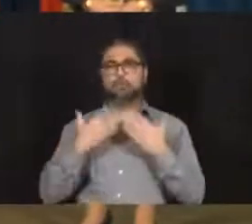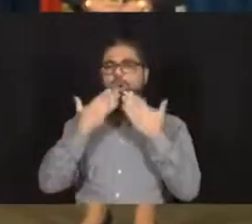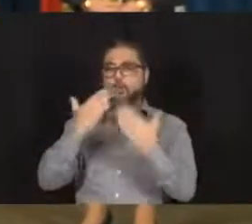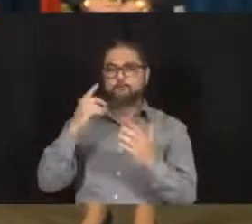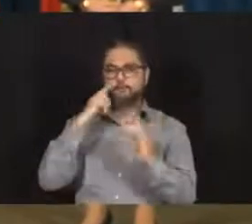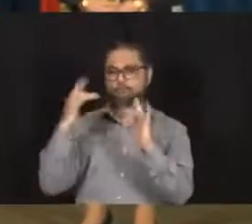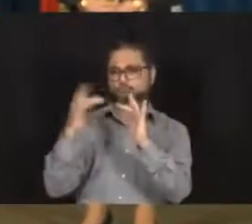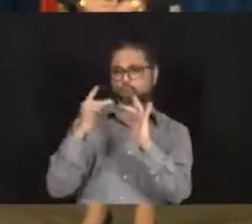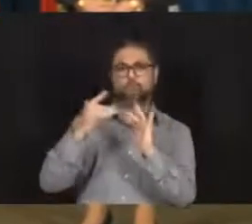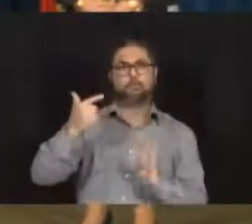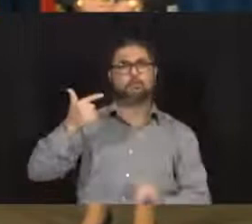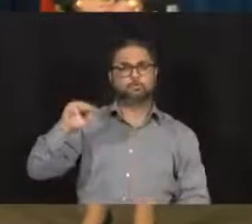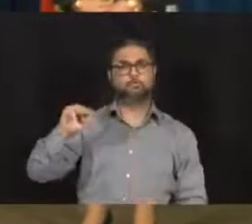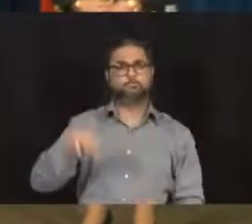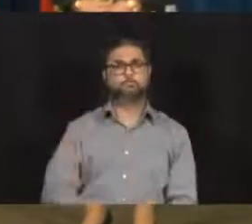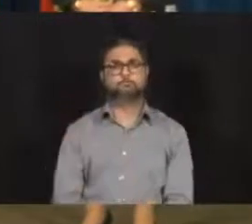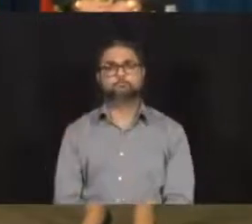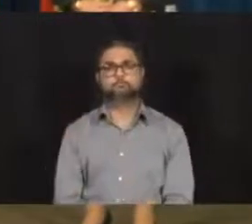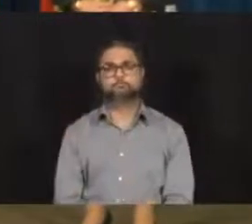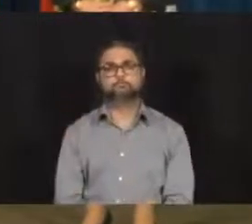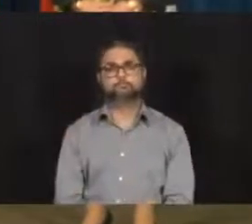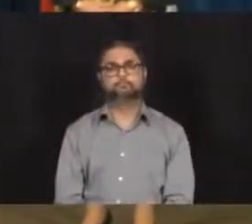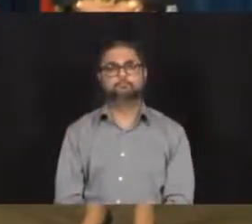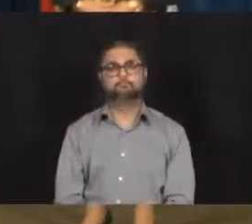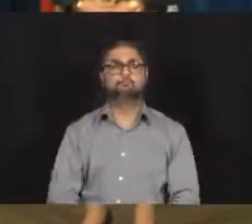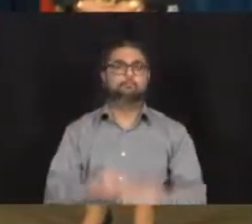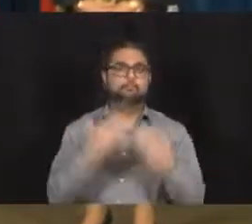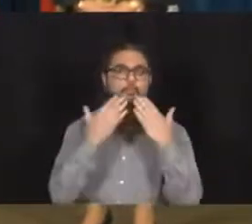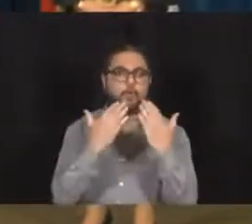much, everyone. I want to wish everyone a very